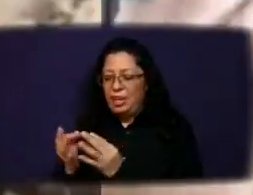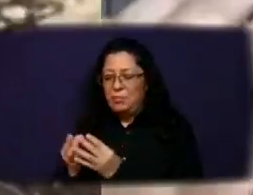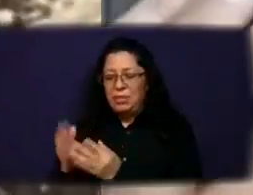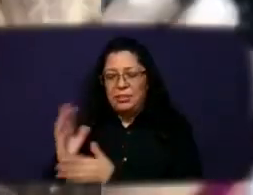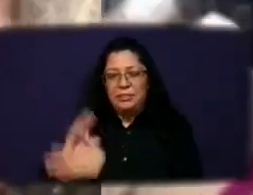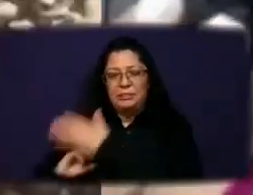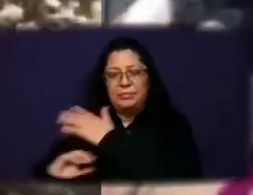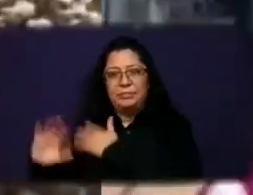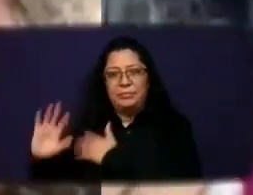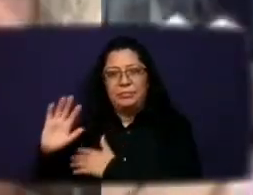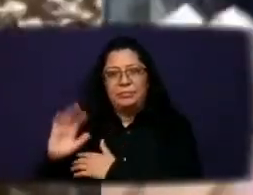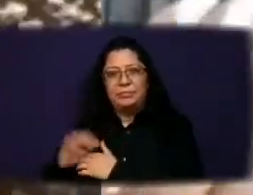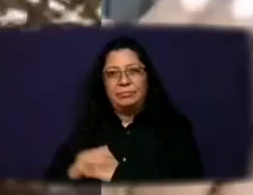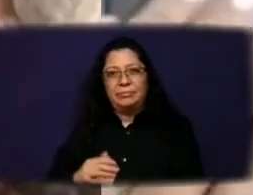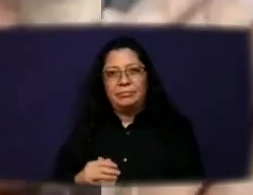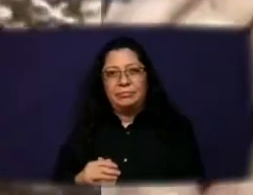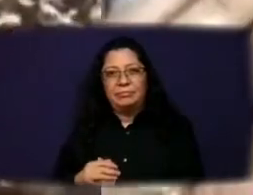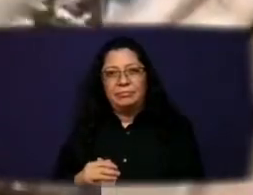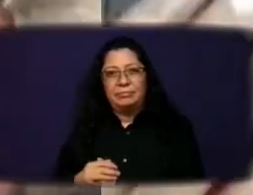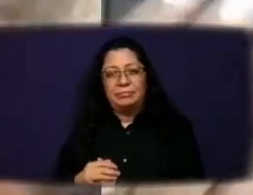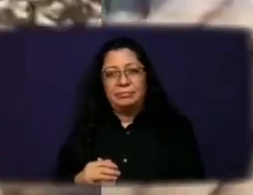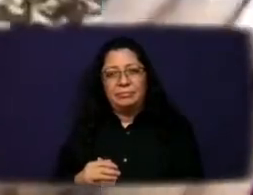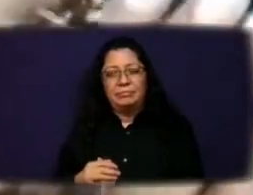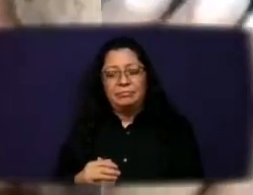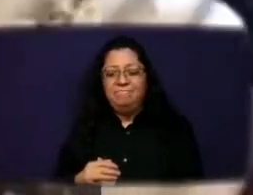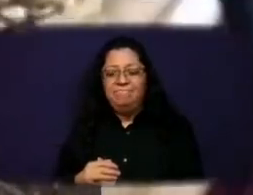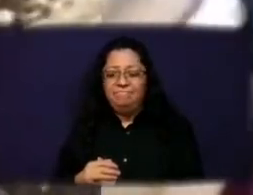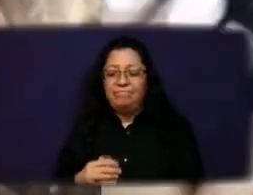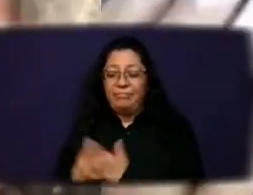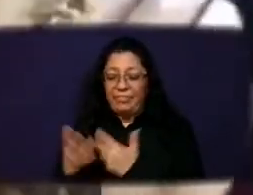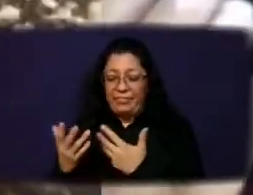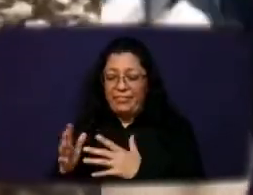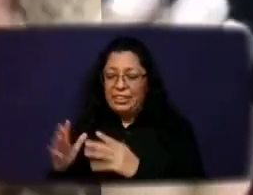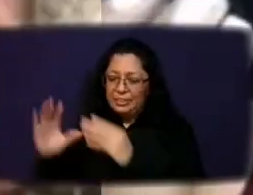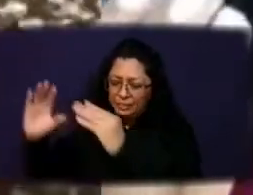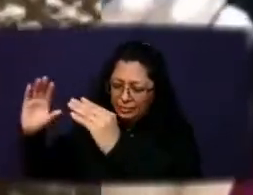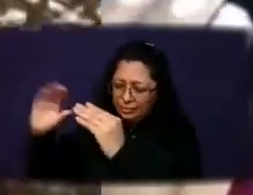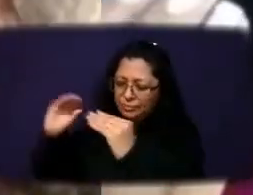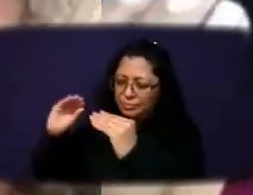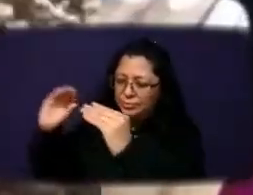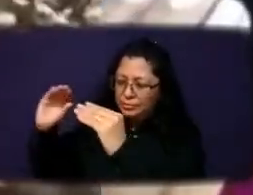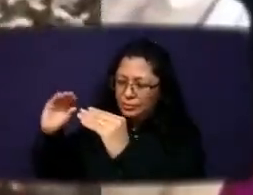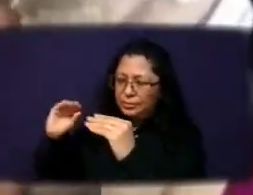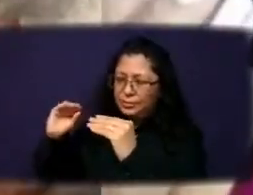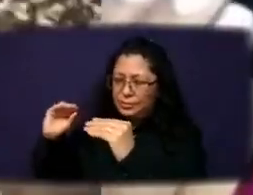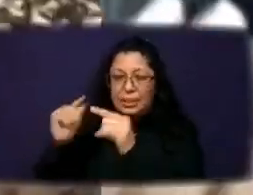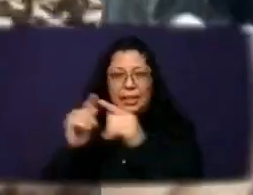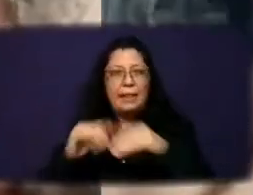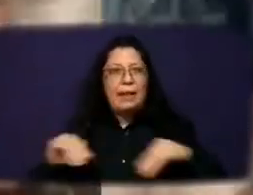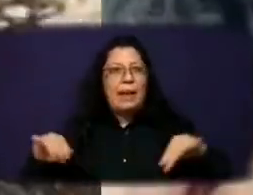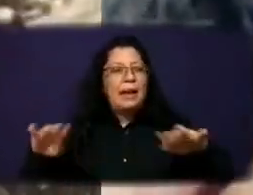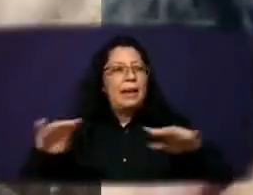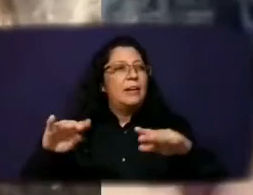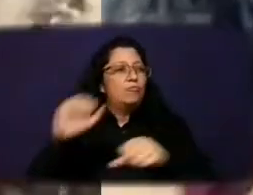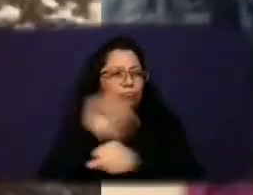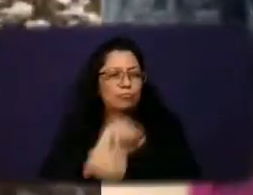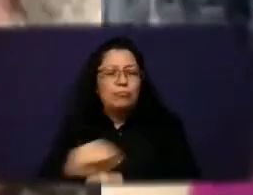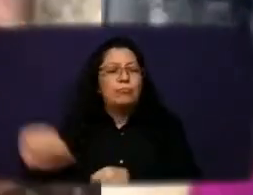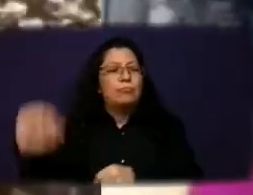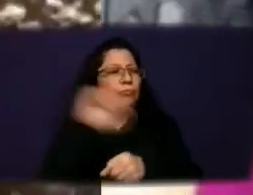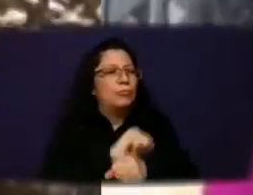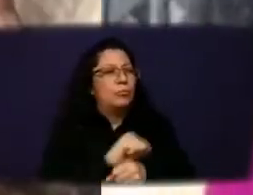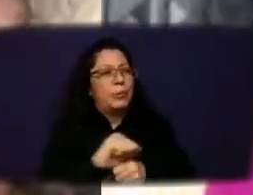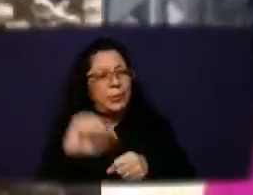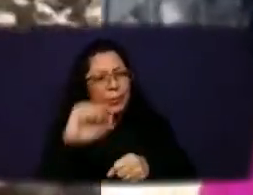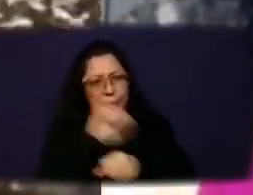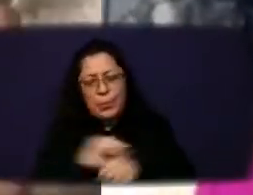once showed us how to work the land with our hands so that we could have something to